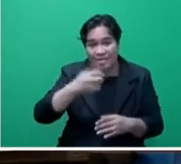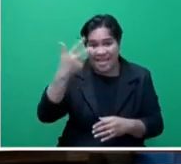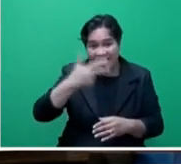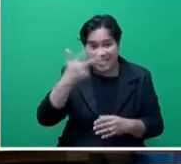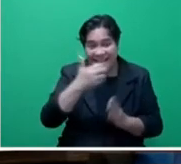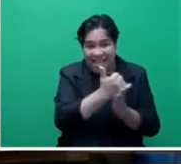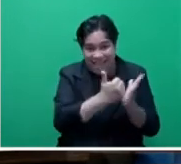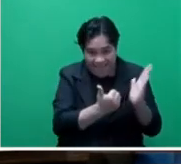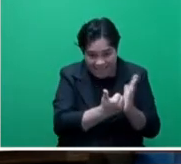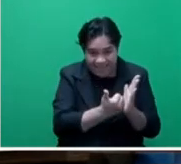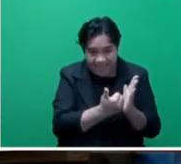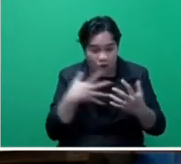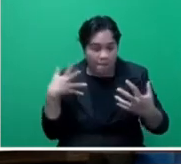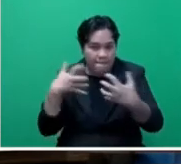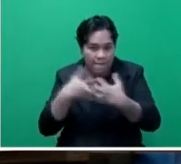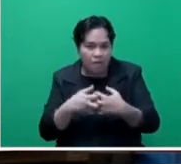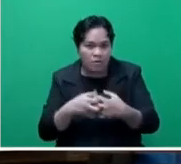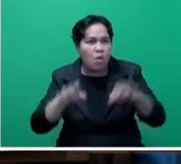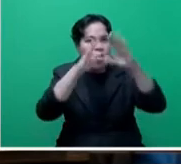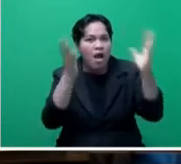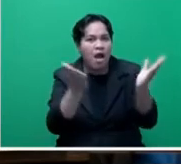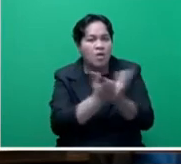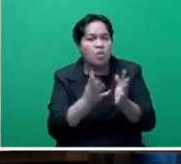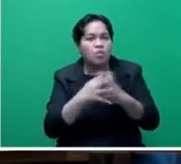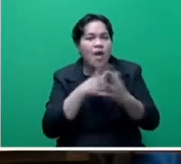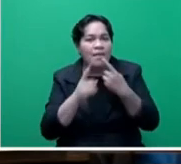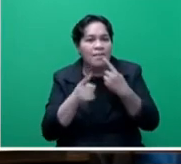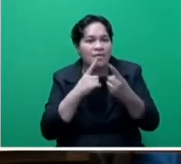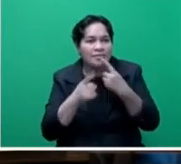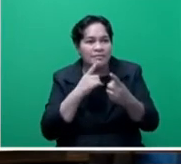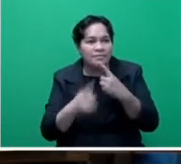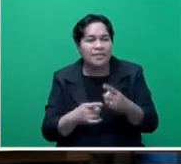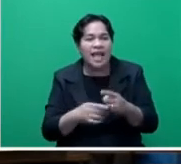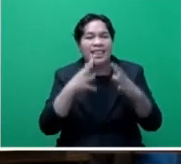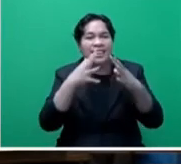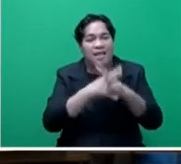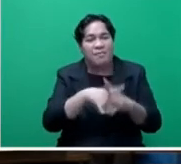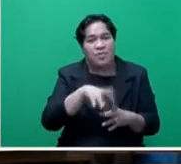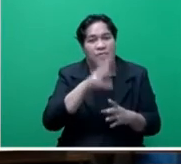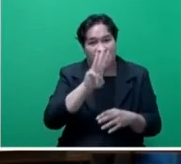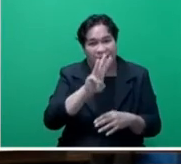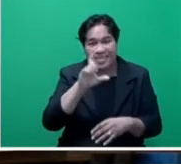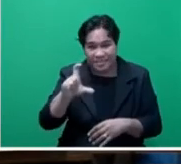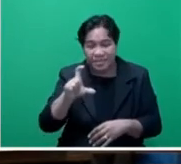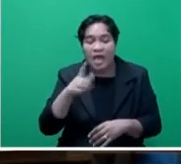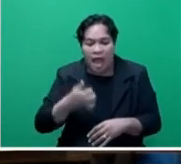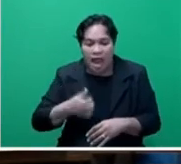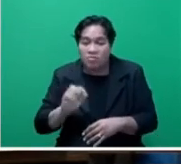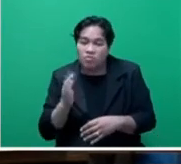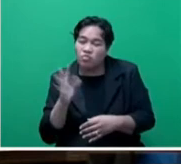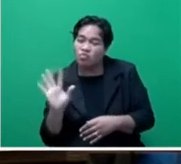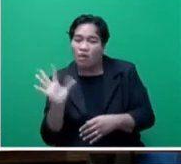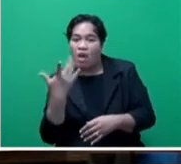Website compliant with the Worldwide Web Consortium W3C, which allows any visually impaired